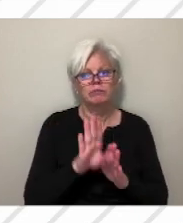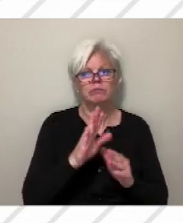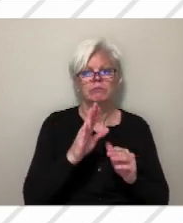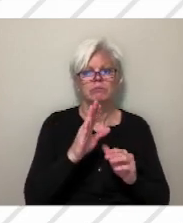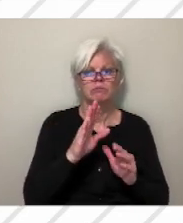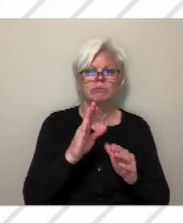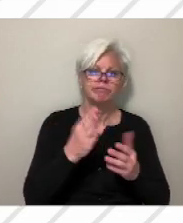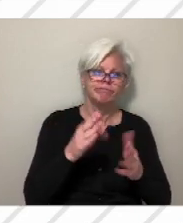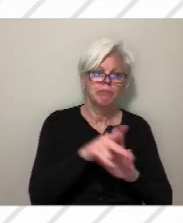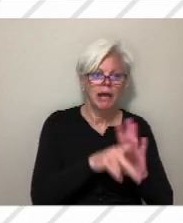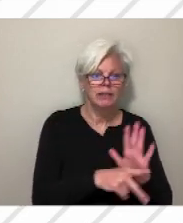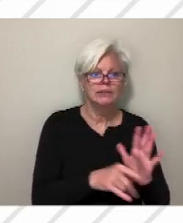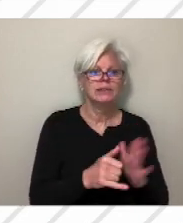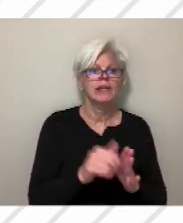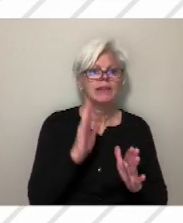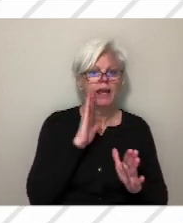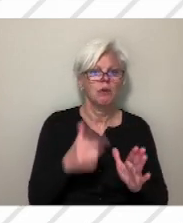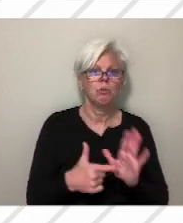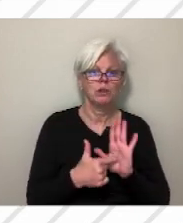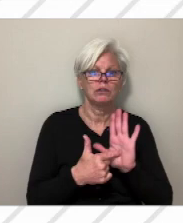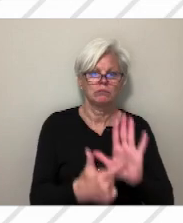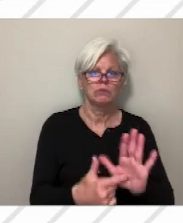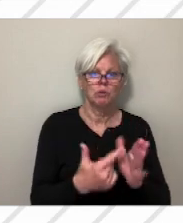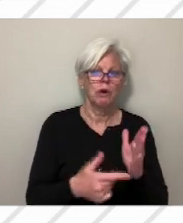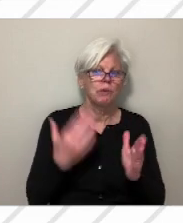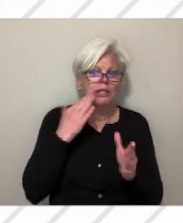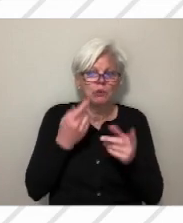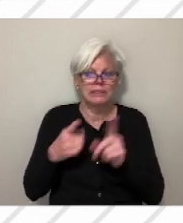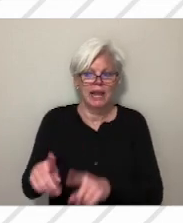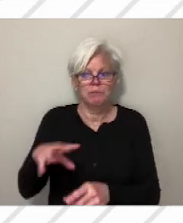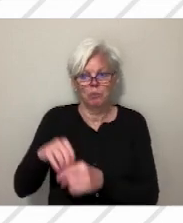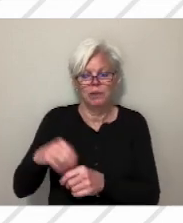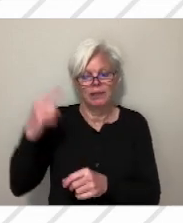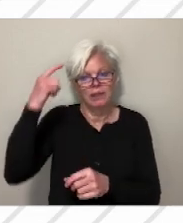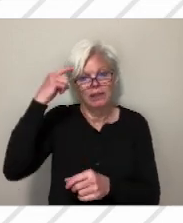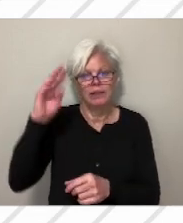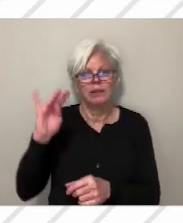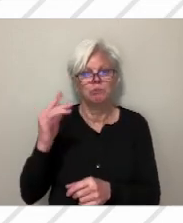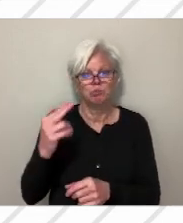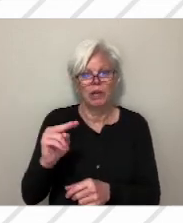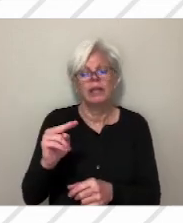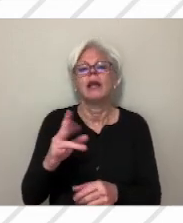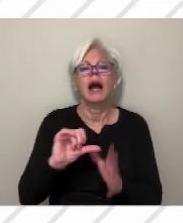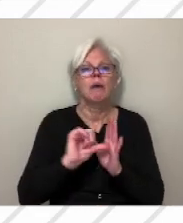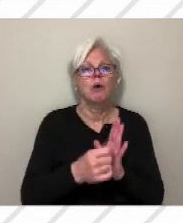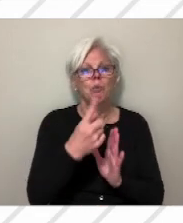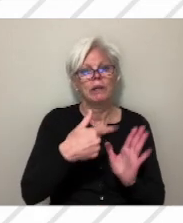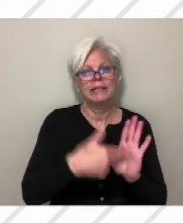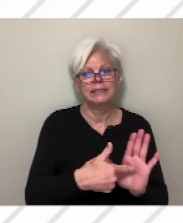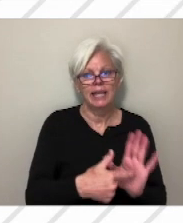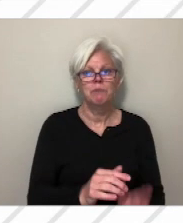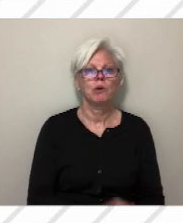are reflective of what we know is happening in the brain. I'll highlight just one example of that.